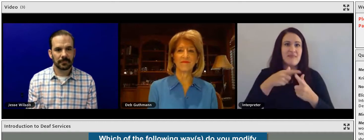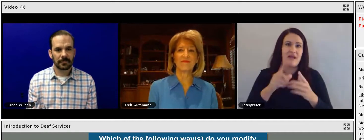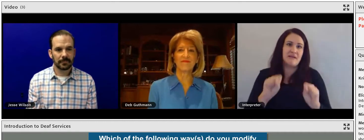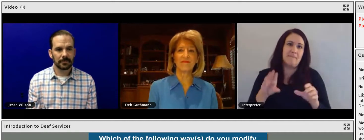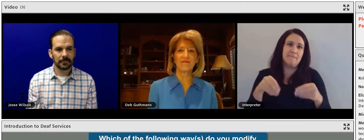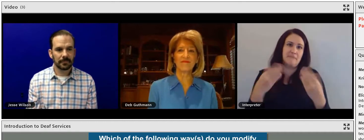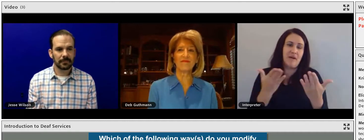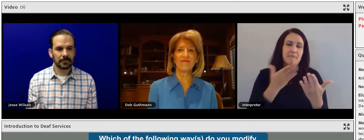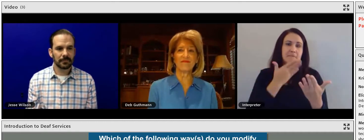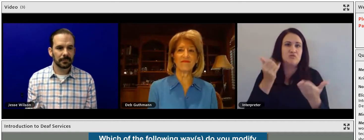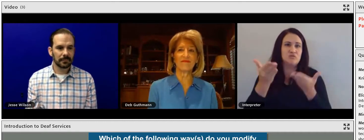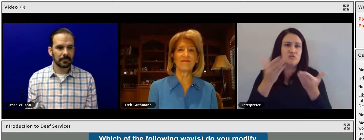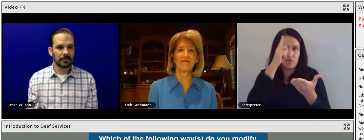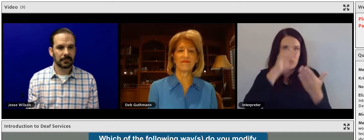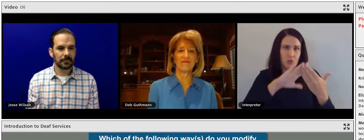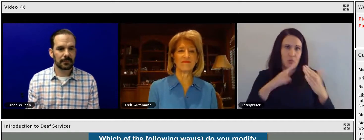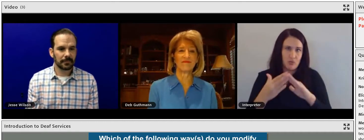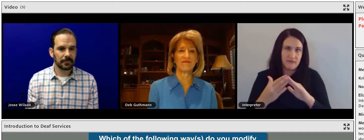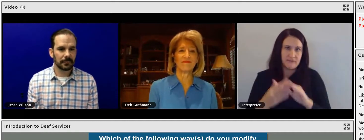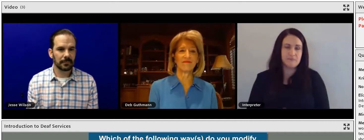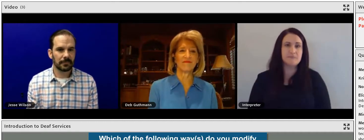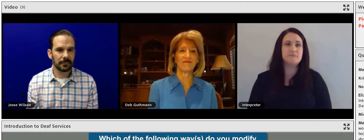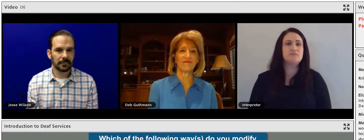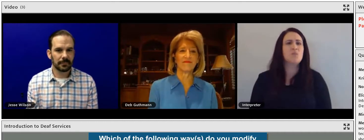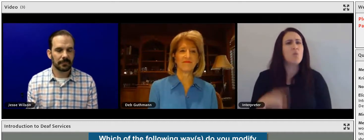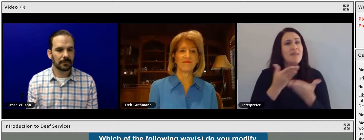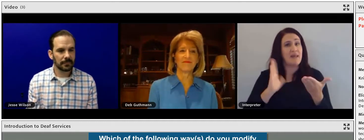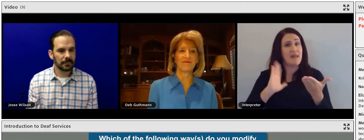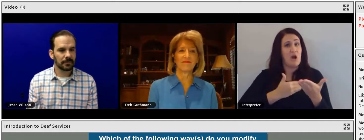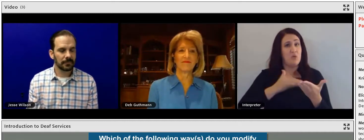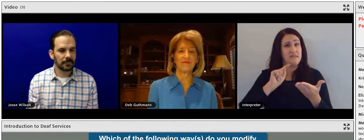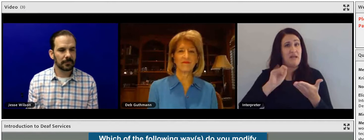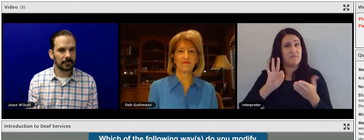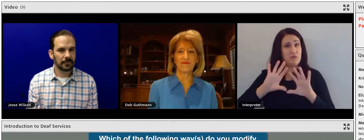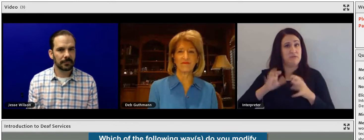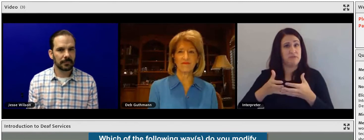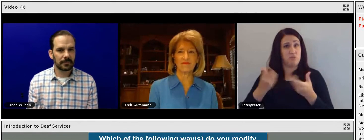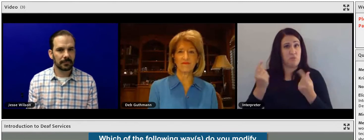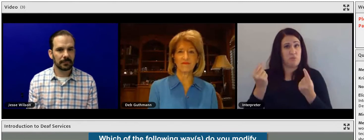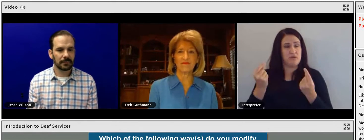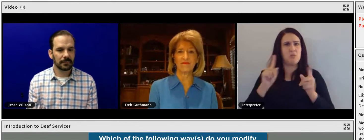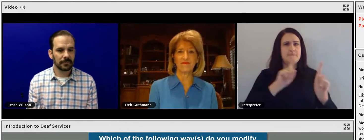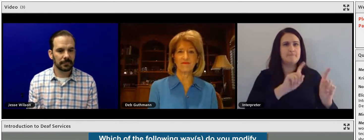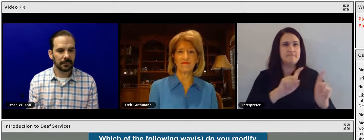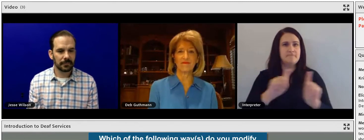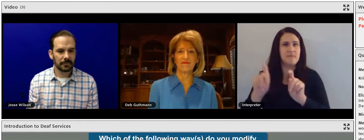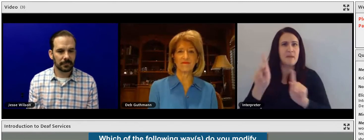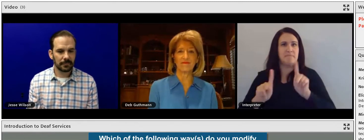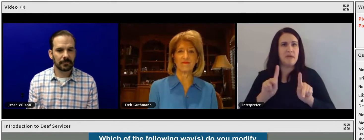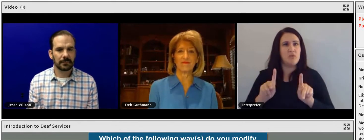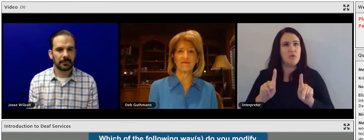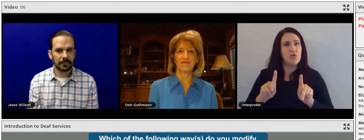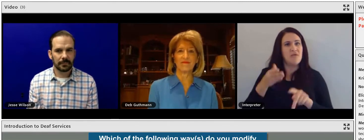community. One thing that our task force did was to survey participants